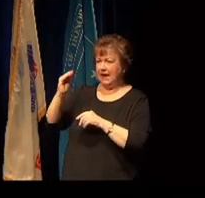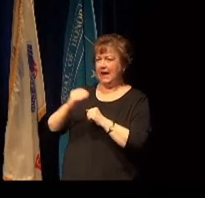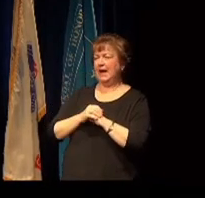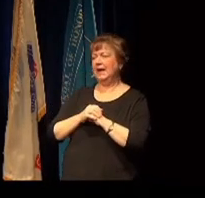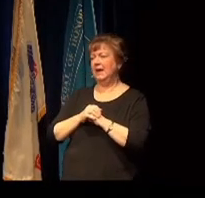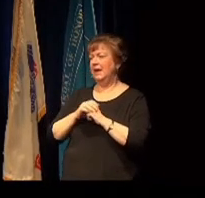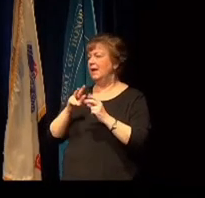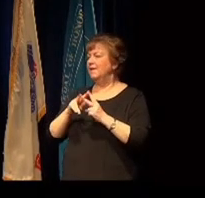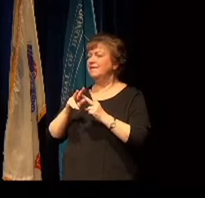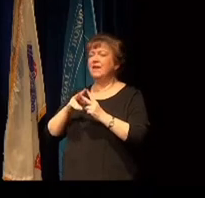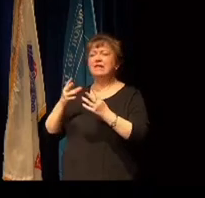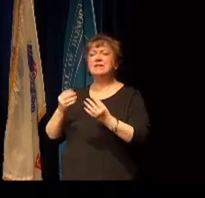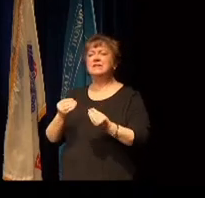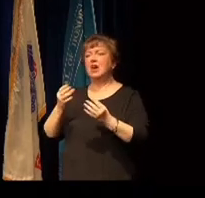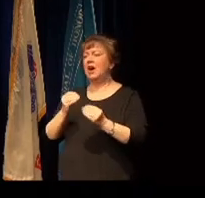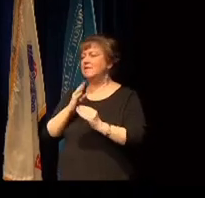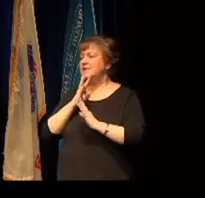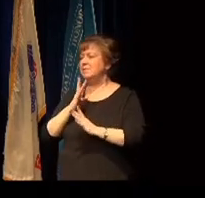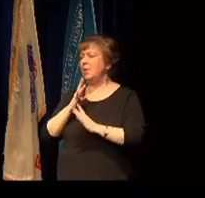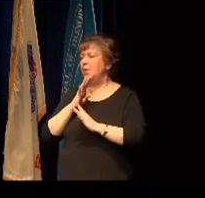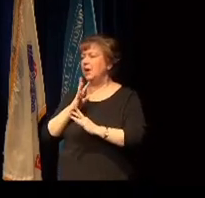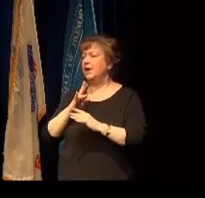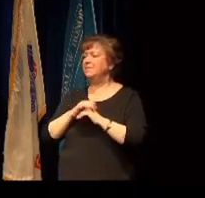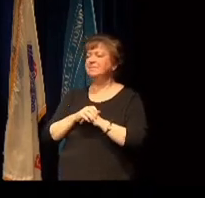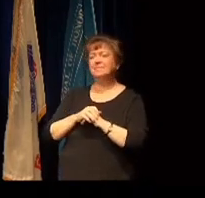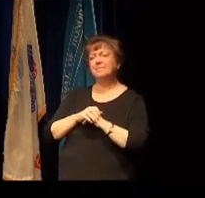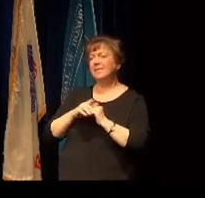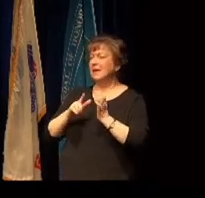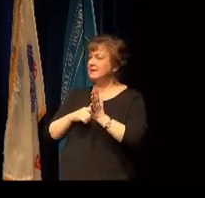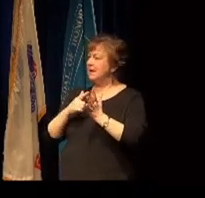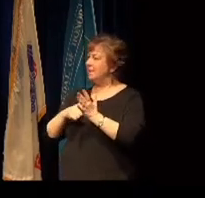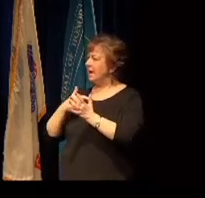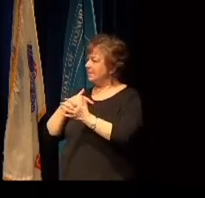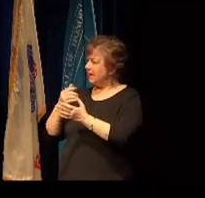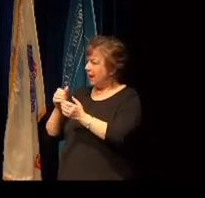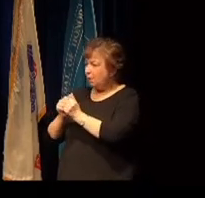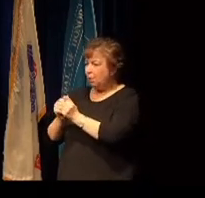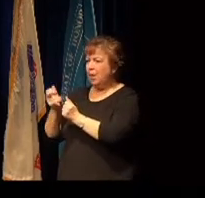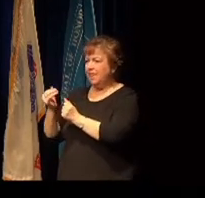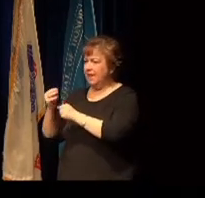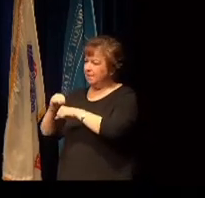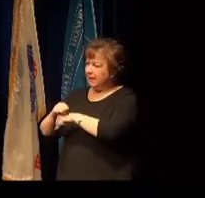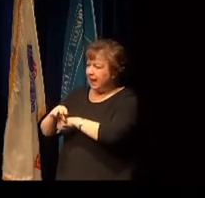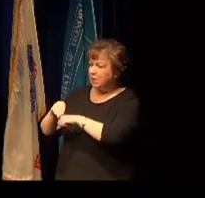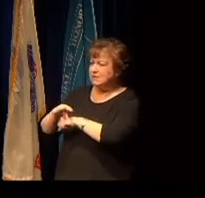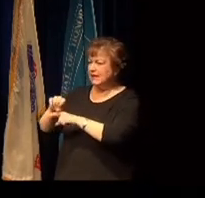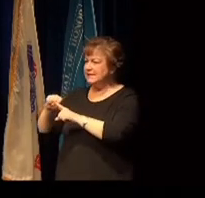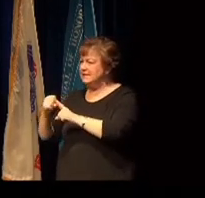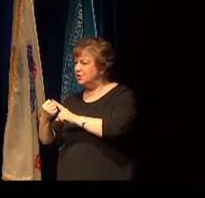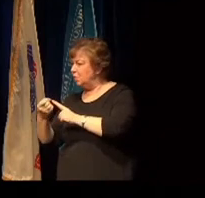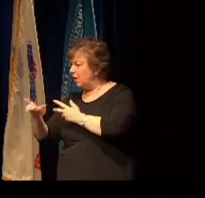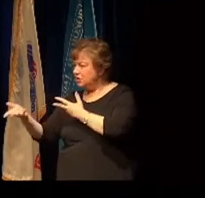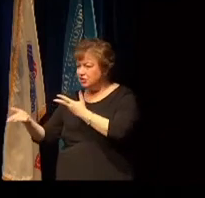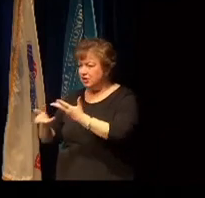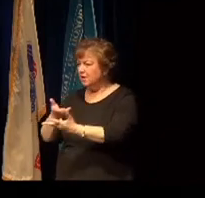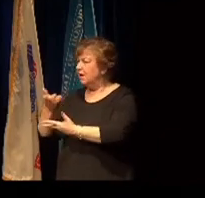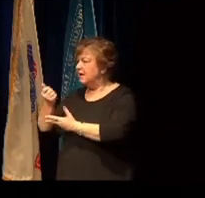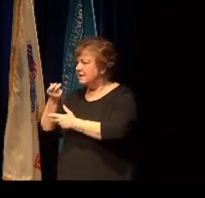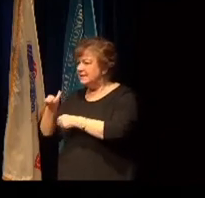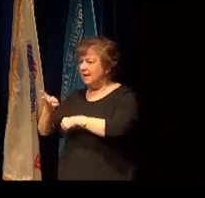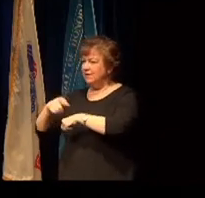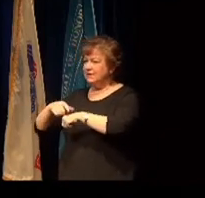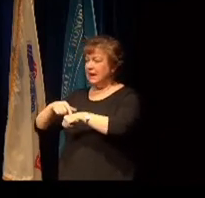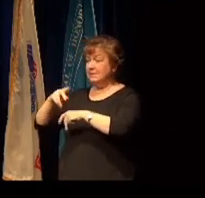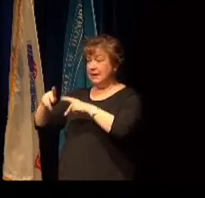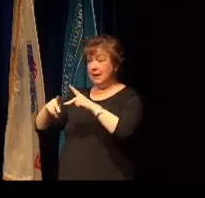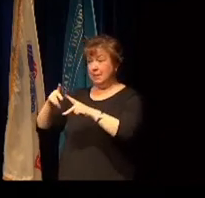very soft-spoken. I was in counseling situations with Gary on several occasions, and people would